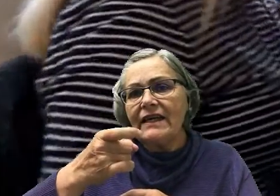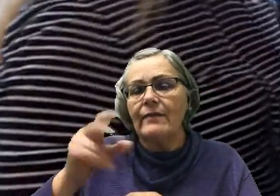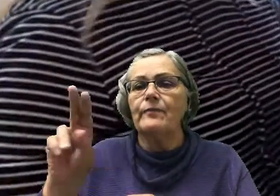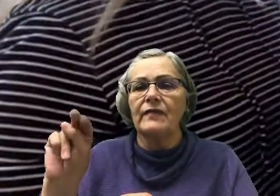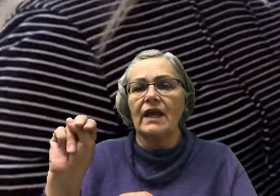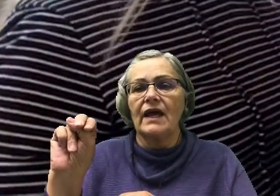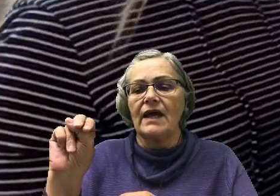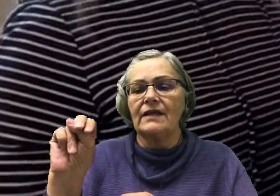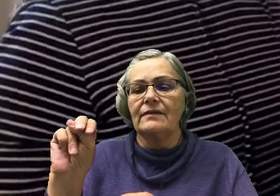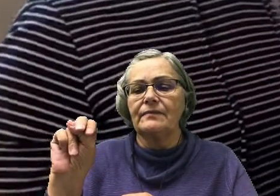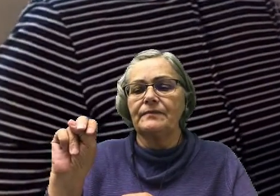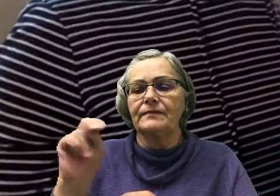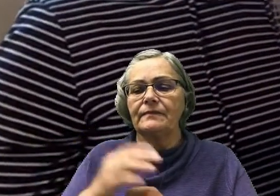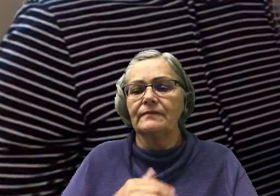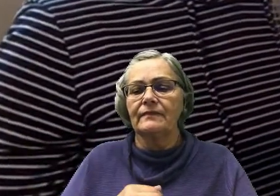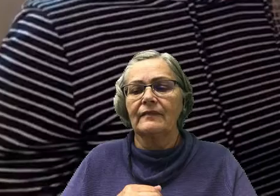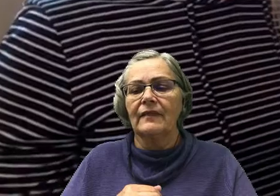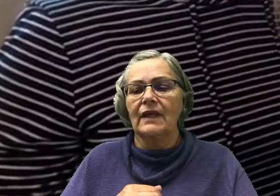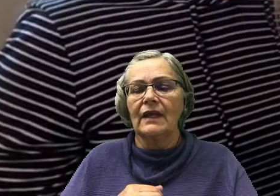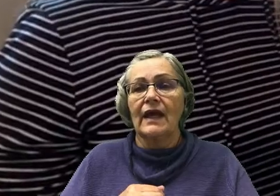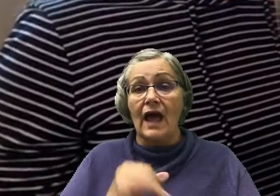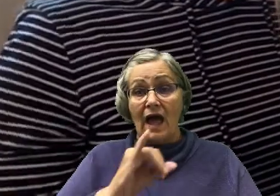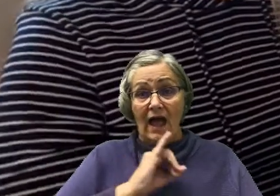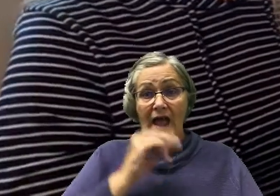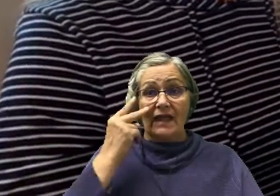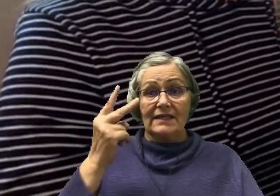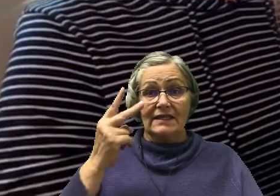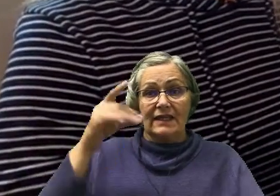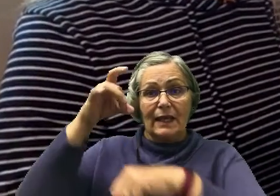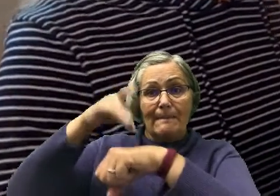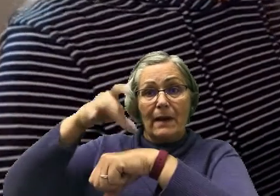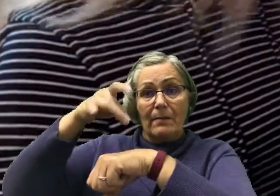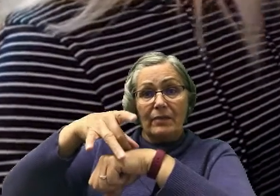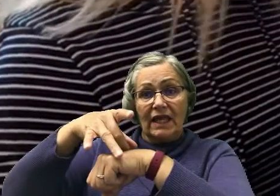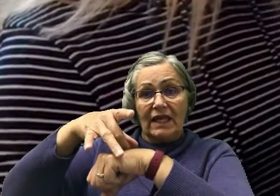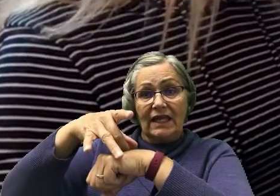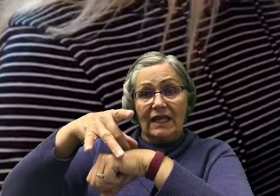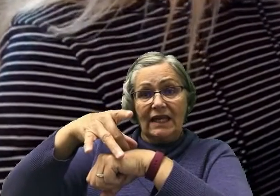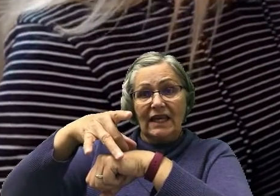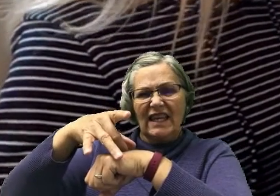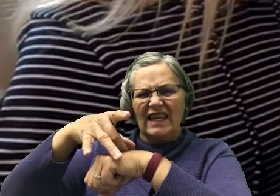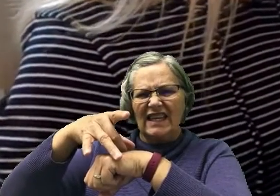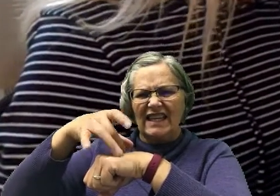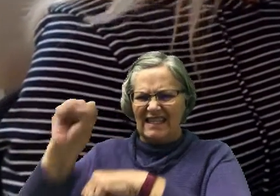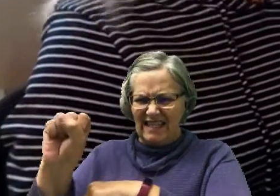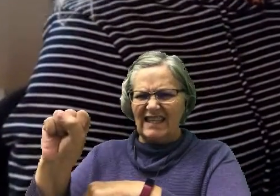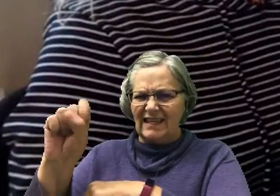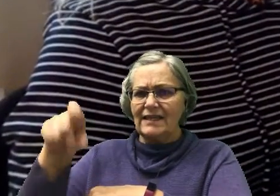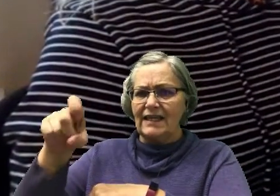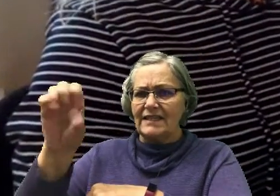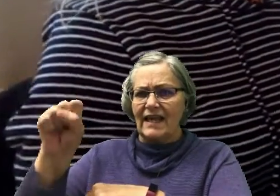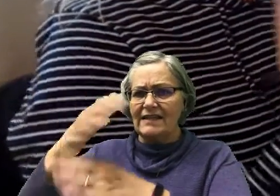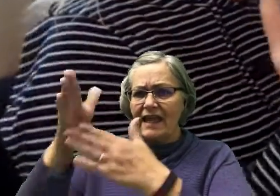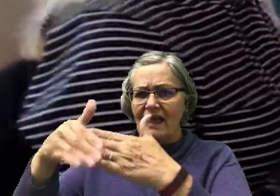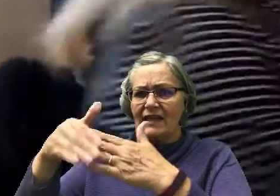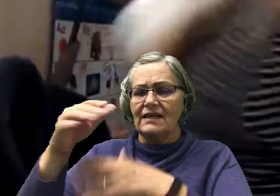I see pumpkin. I think I should put an S on the end. I see